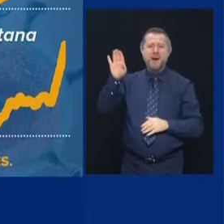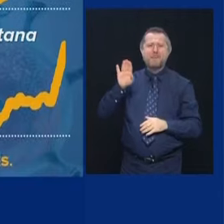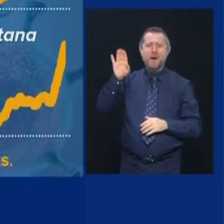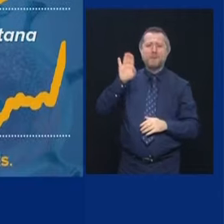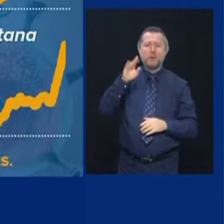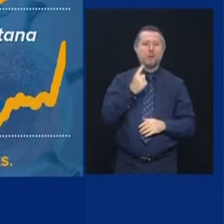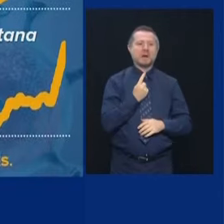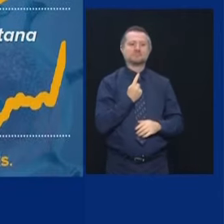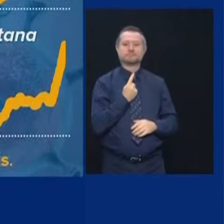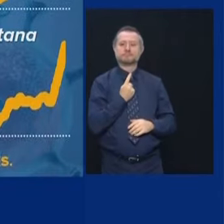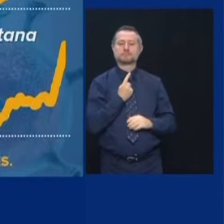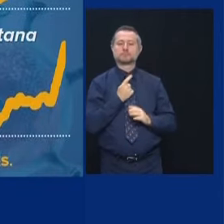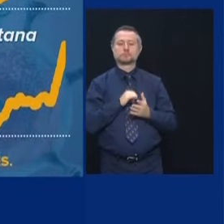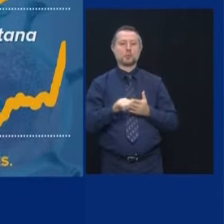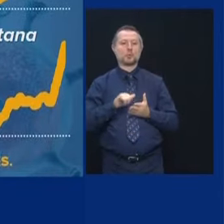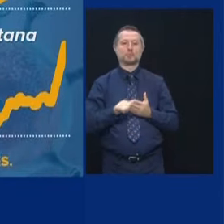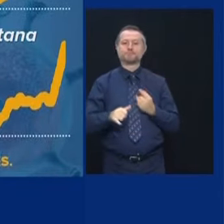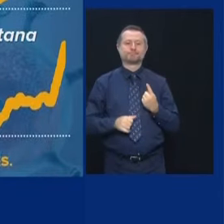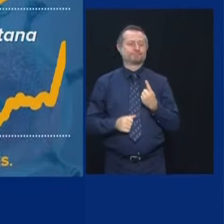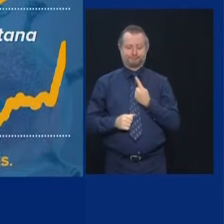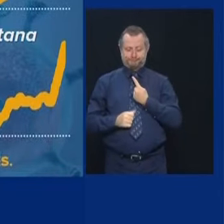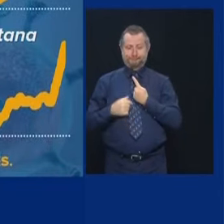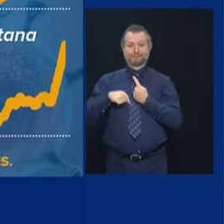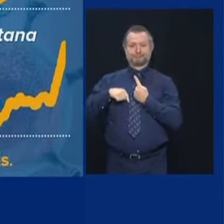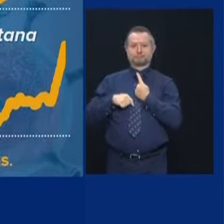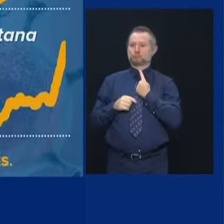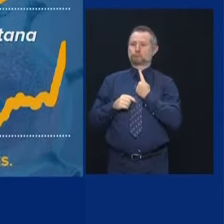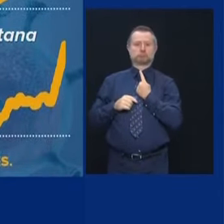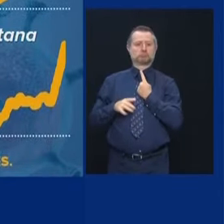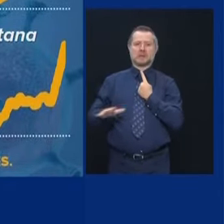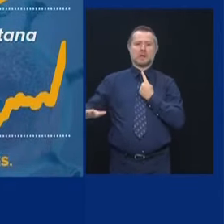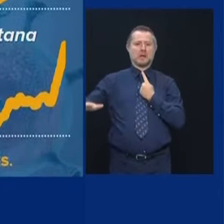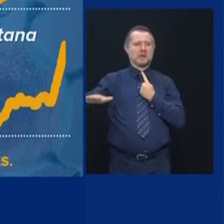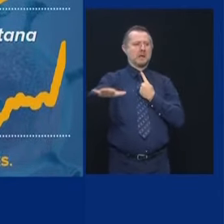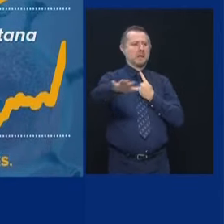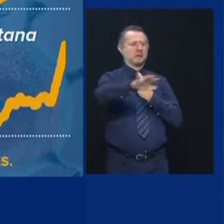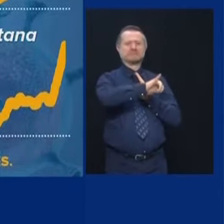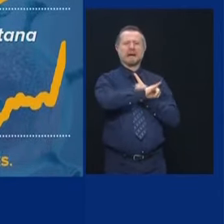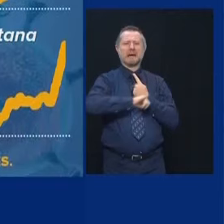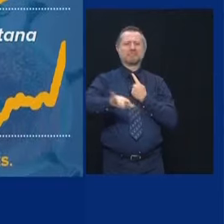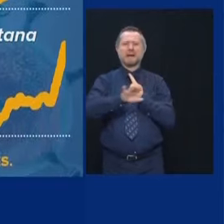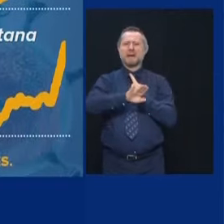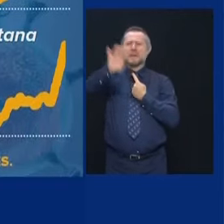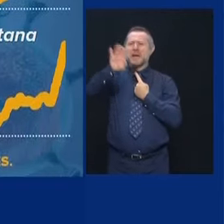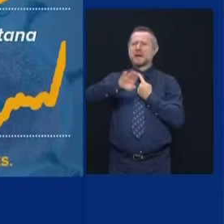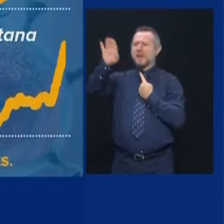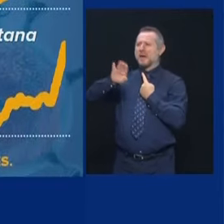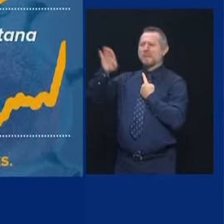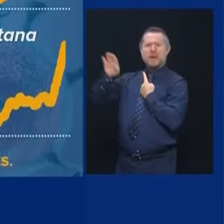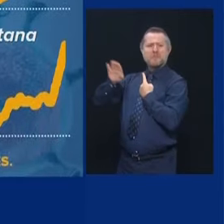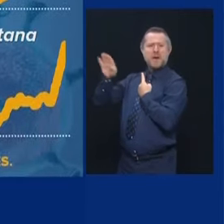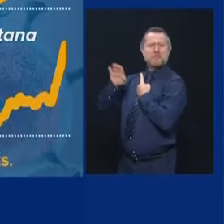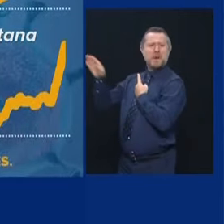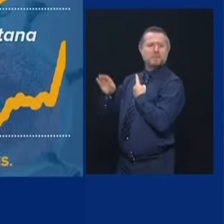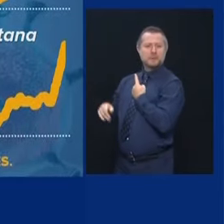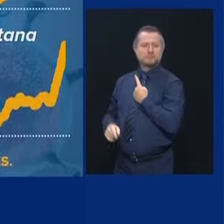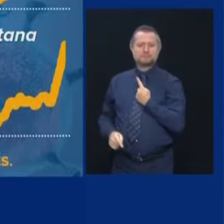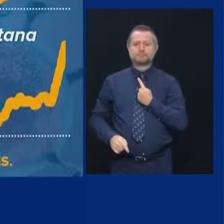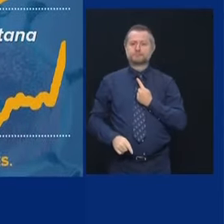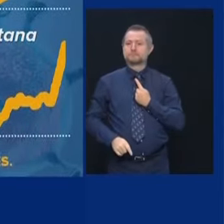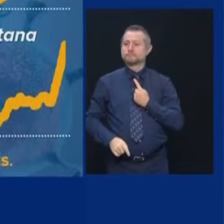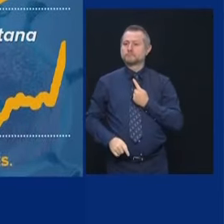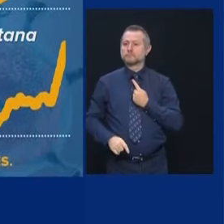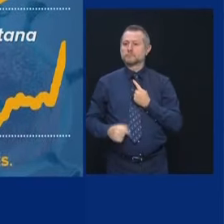We are the exception to the rule. This is the one situation where we want to be